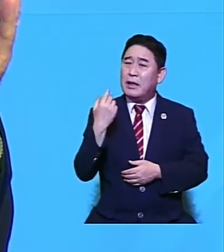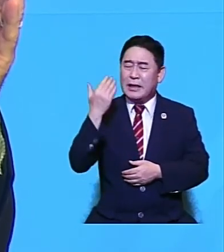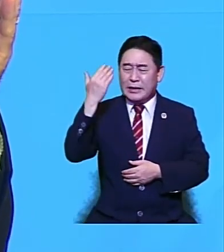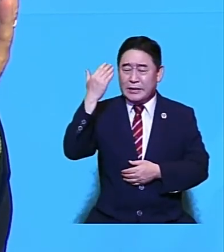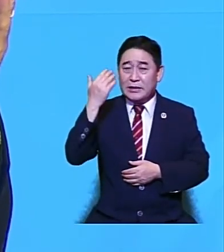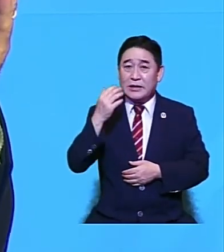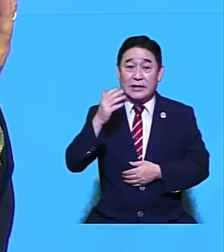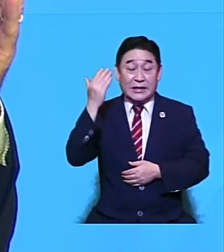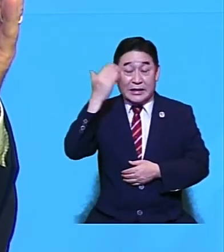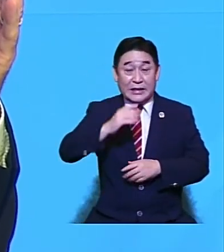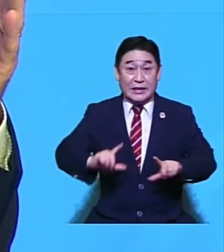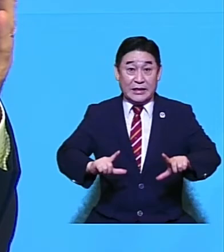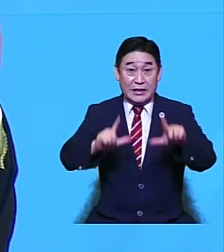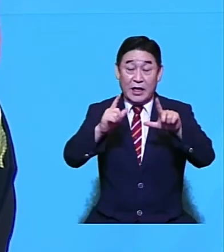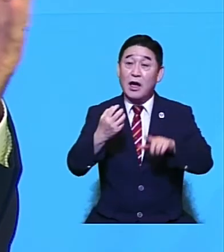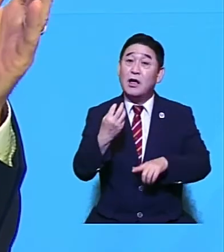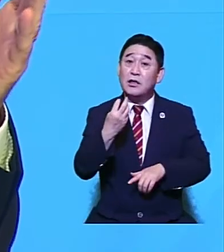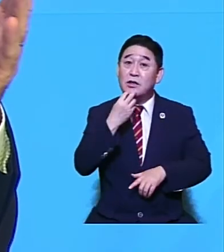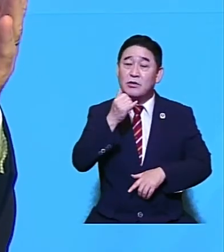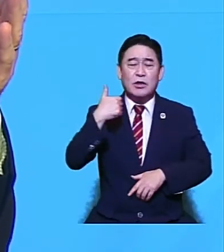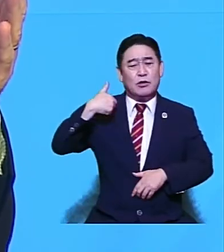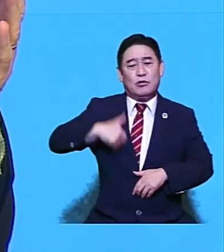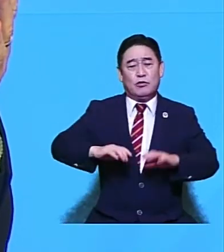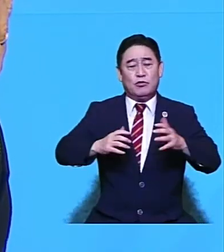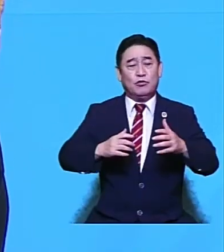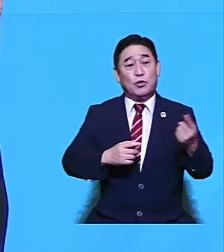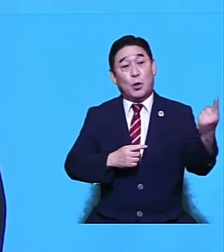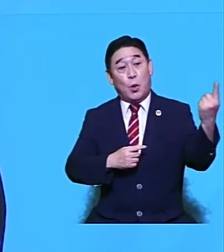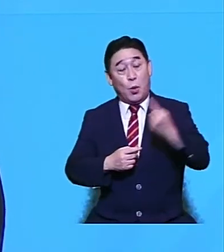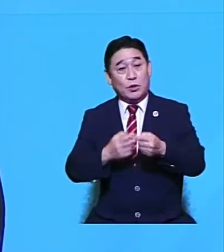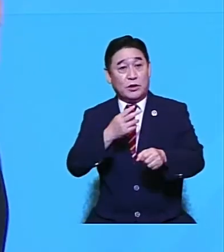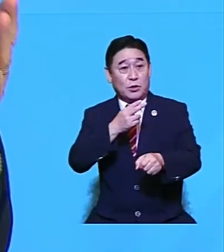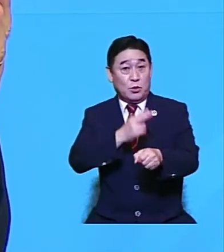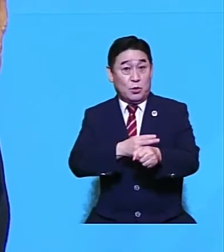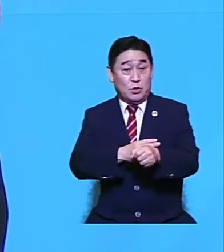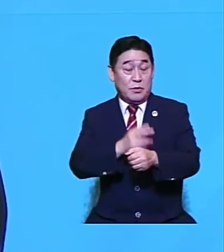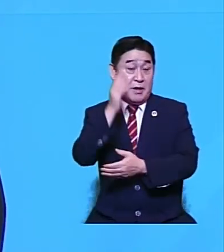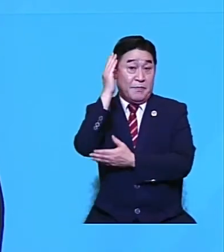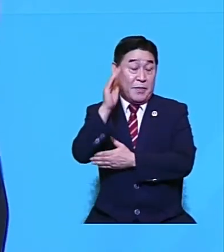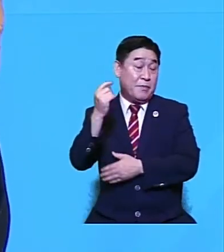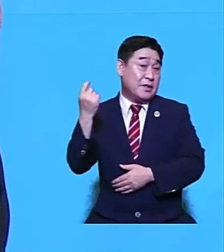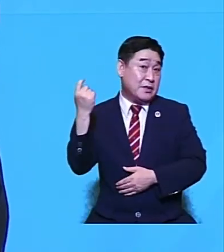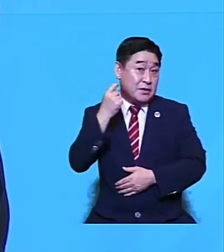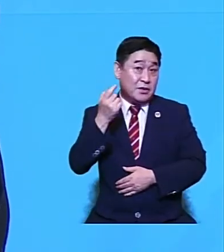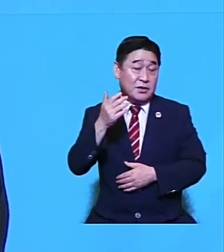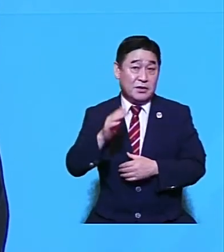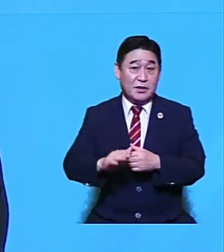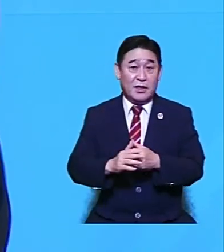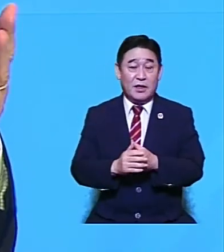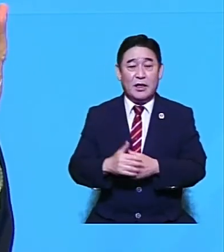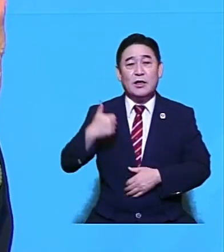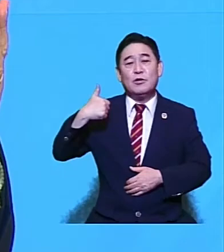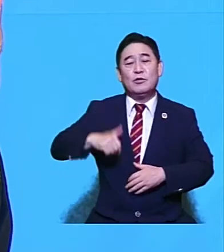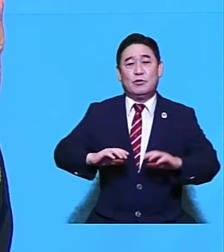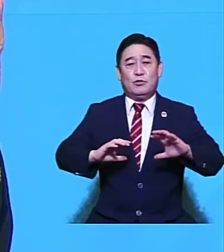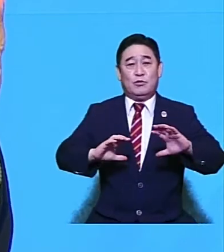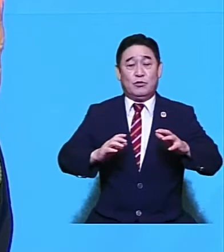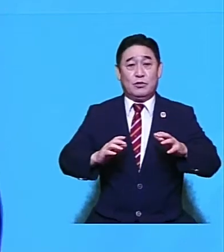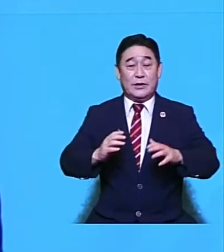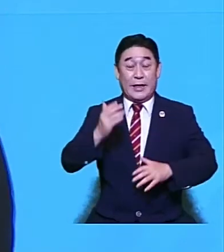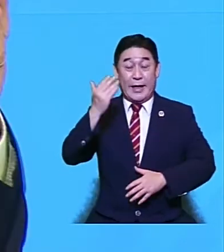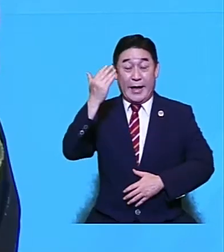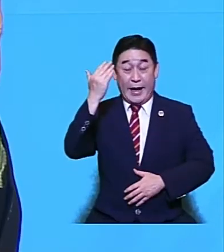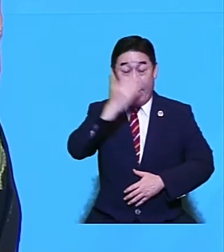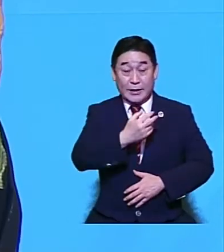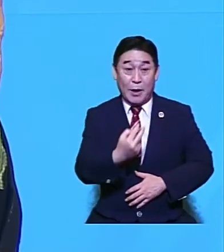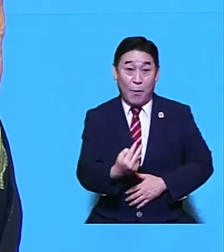Professor Wang from China that showed that the investments of China in clean air,